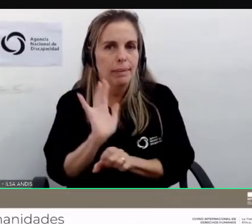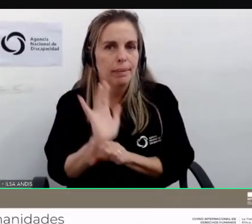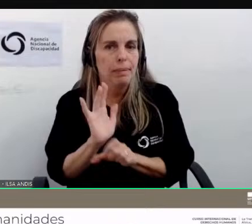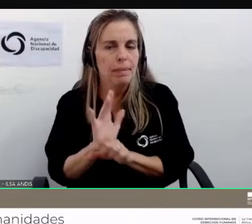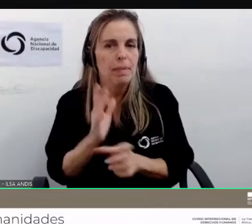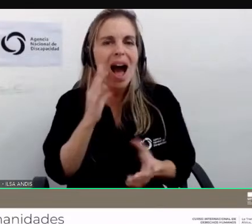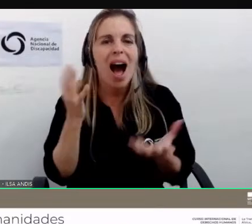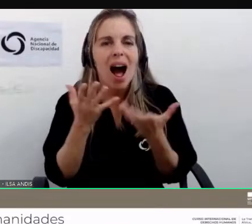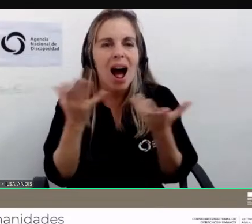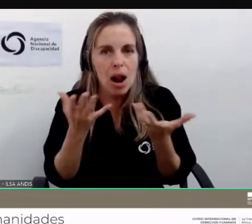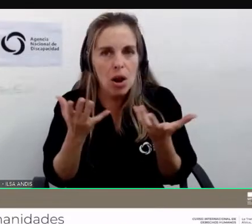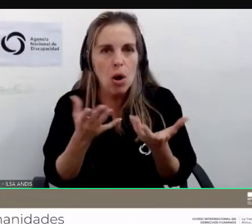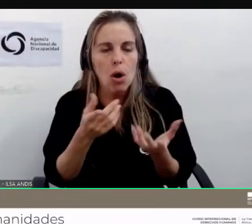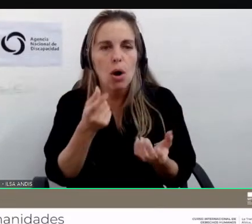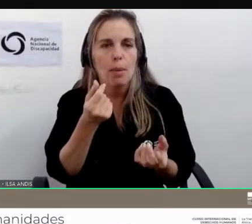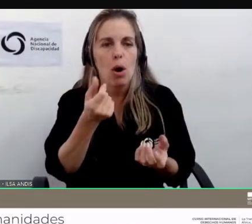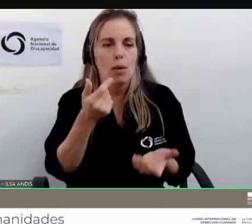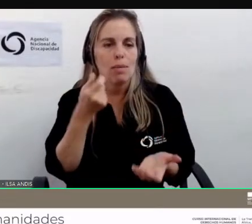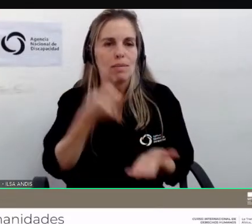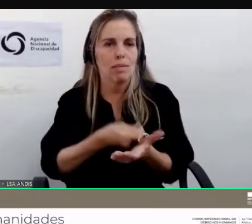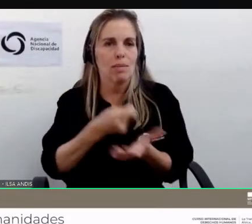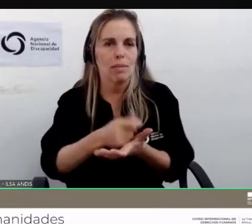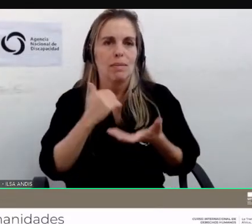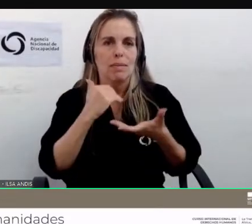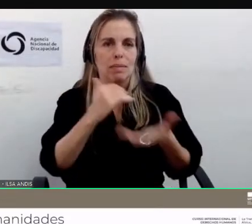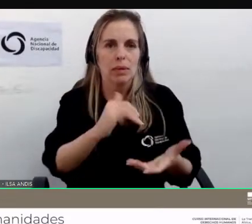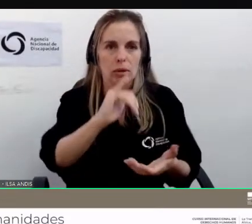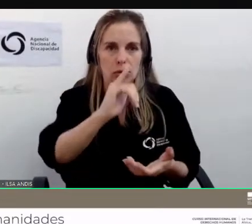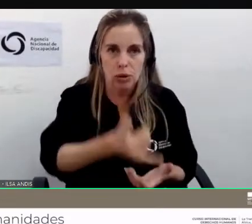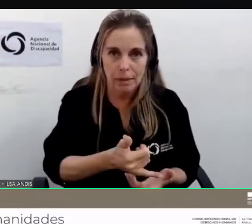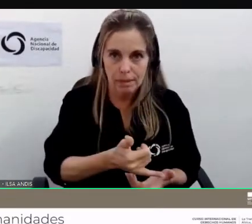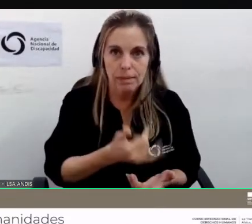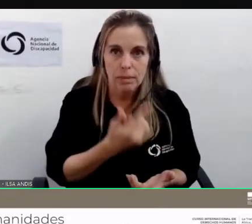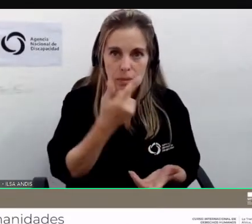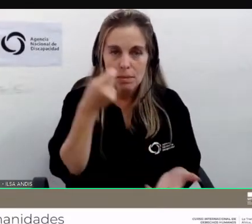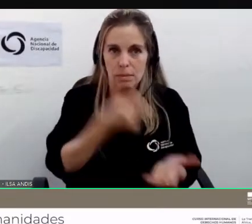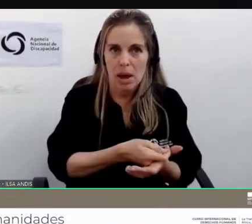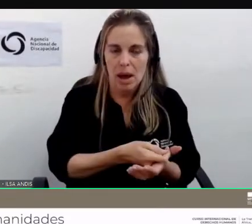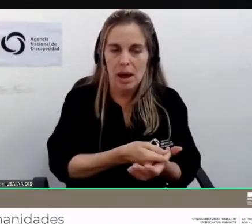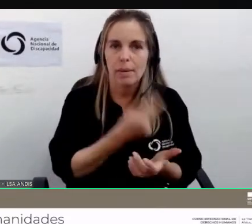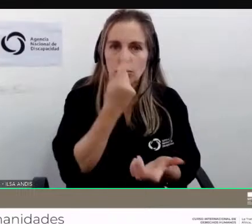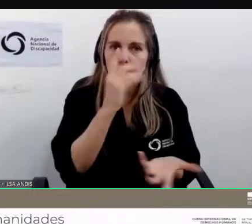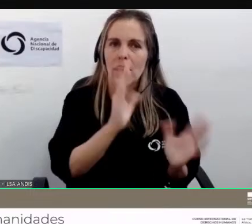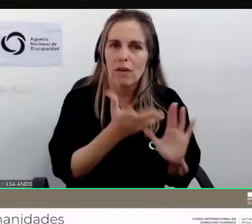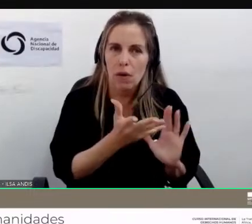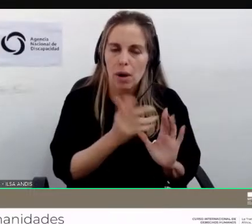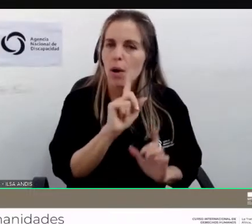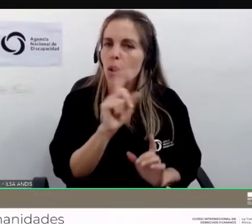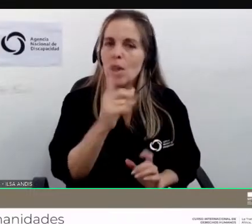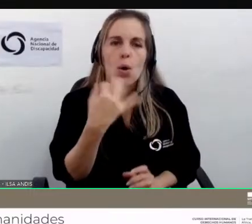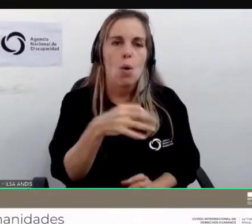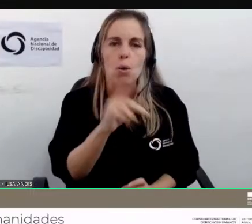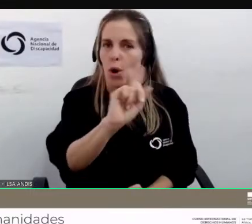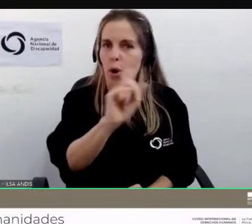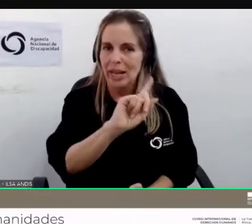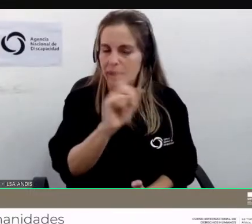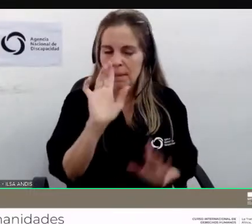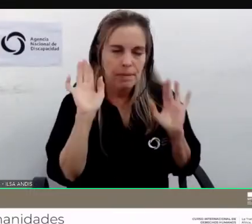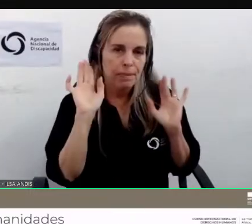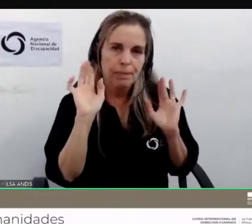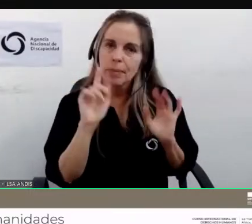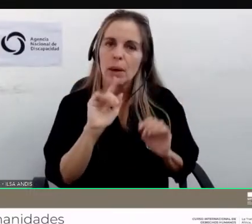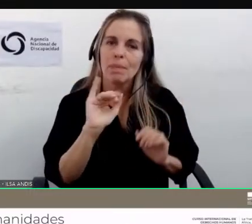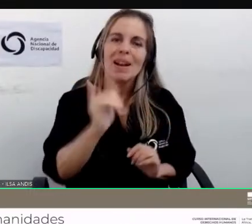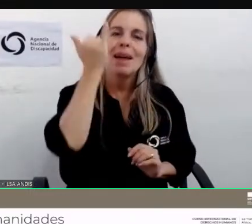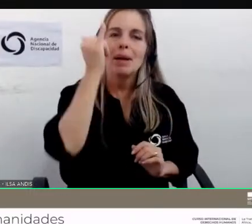of economic reparation or compensation. That is one way. However, it's not the only one,